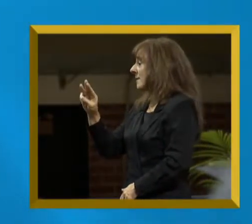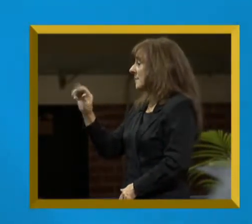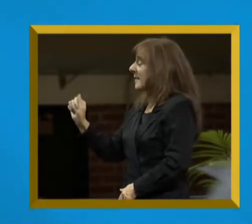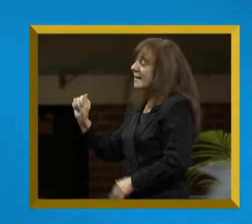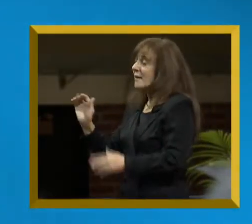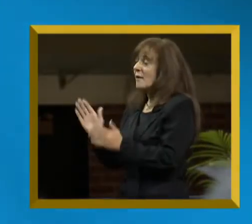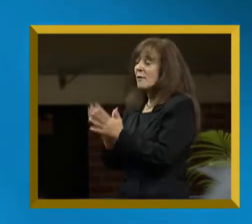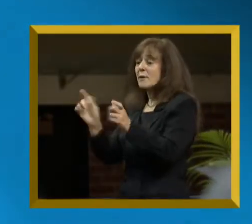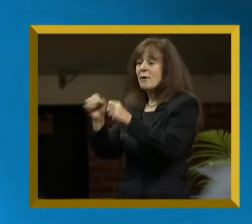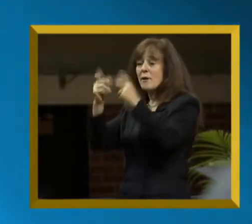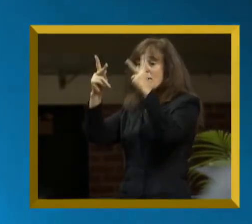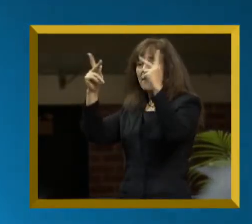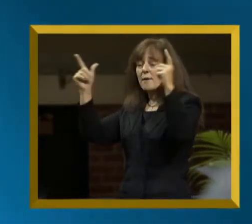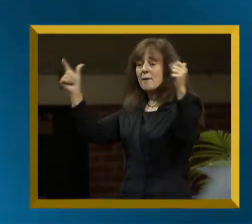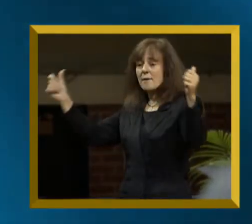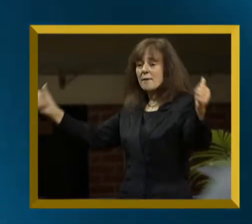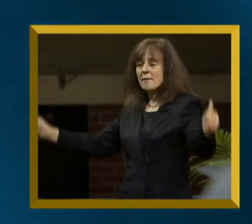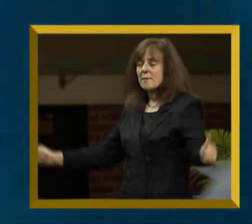O-K-L-A-H-O-M-A,